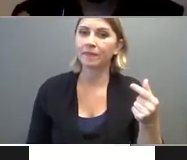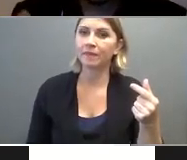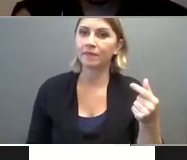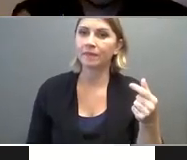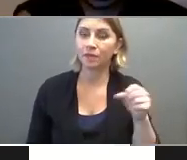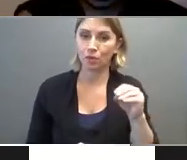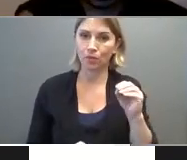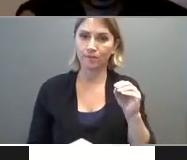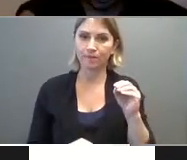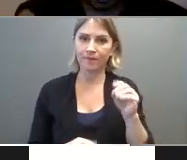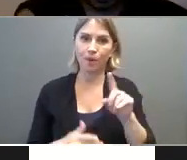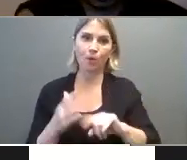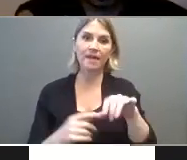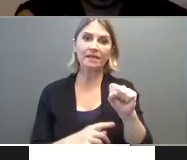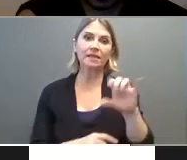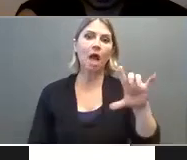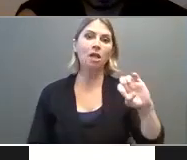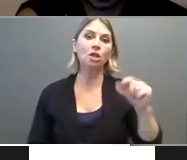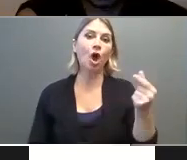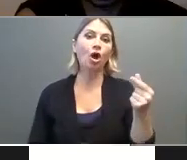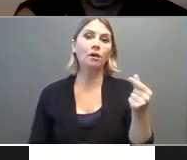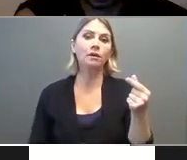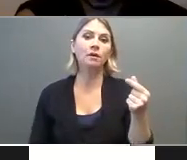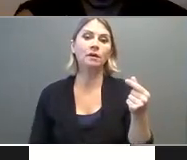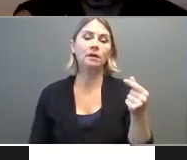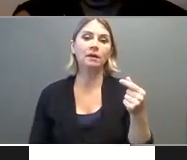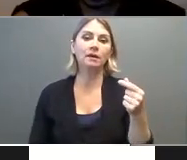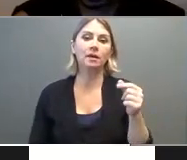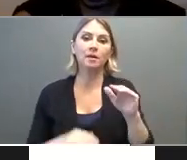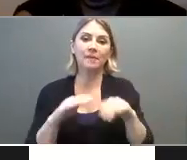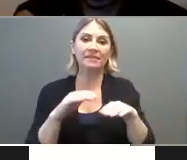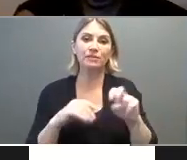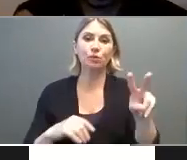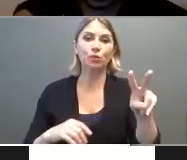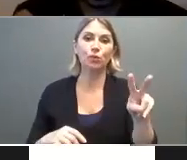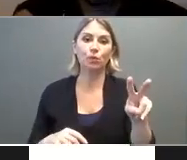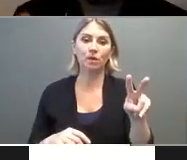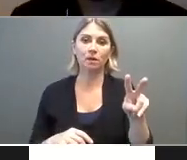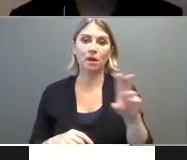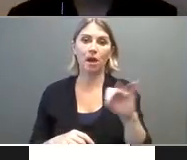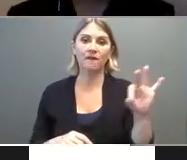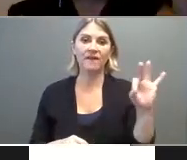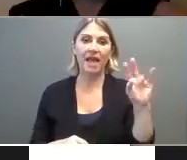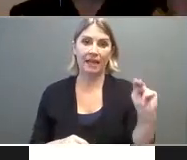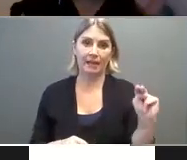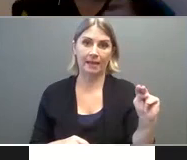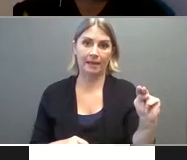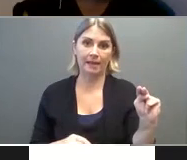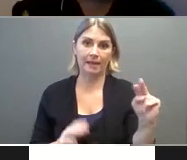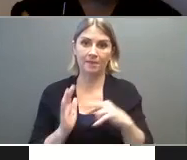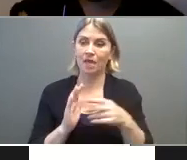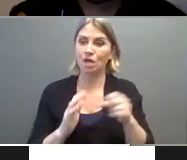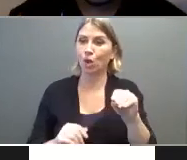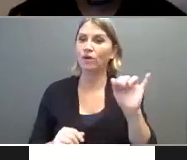So what is log base 2 of n mean? So